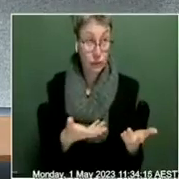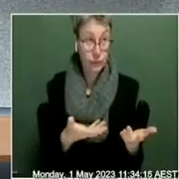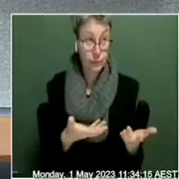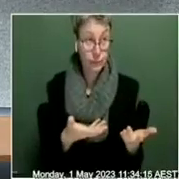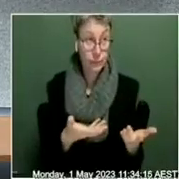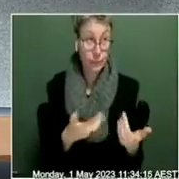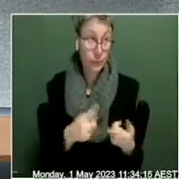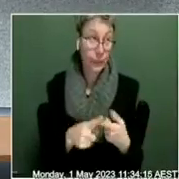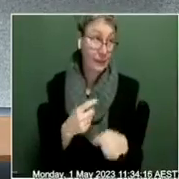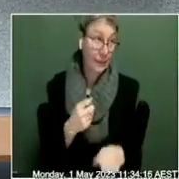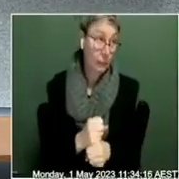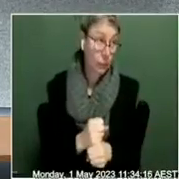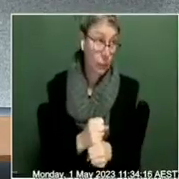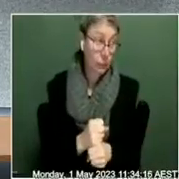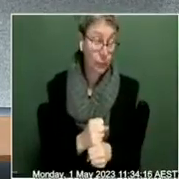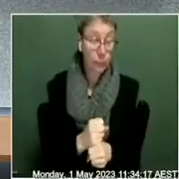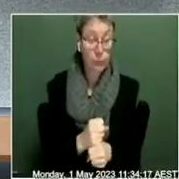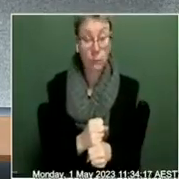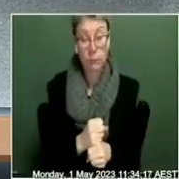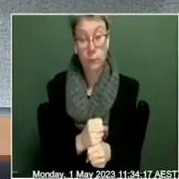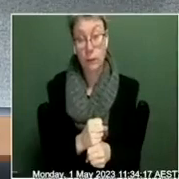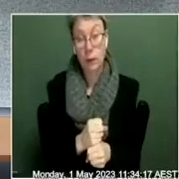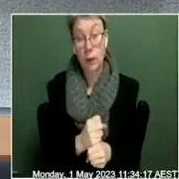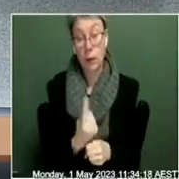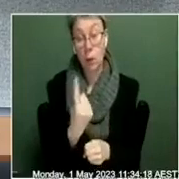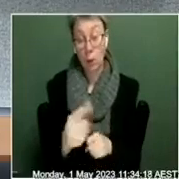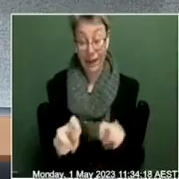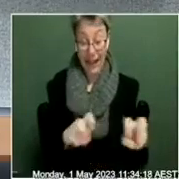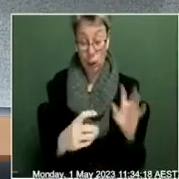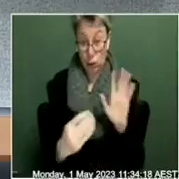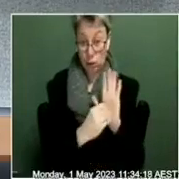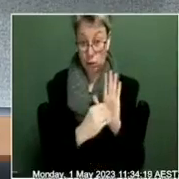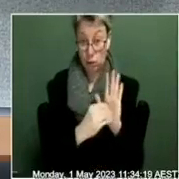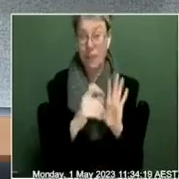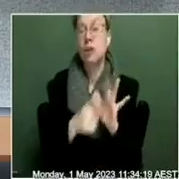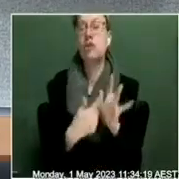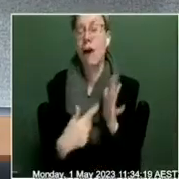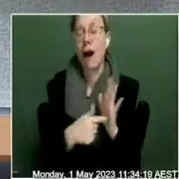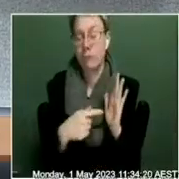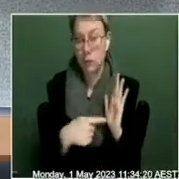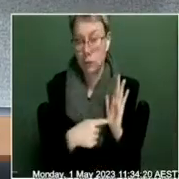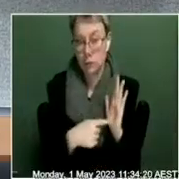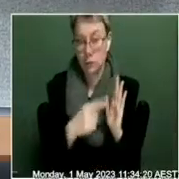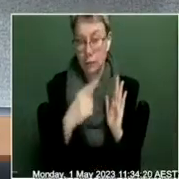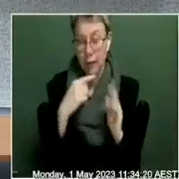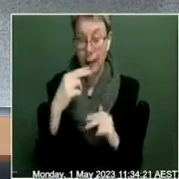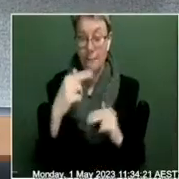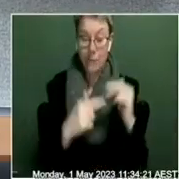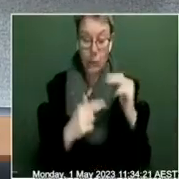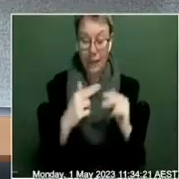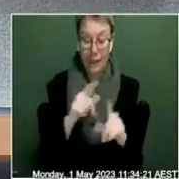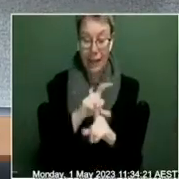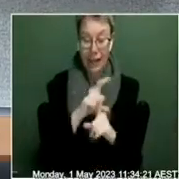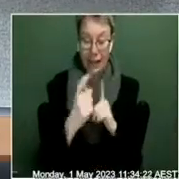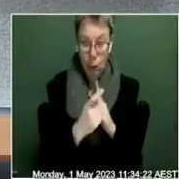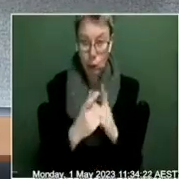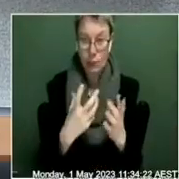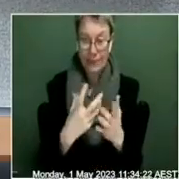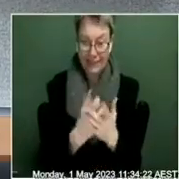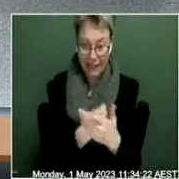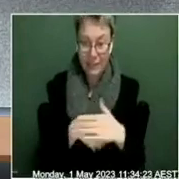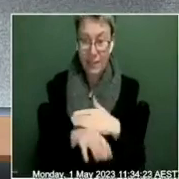cultural safety in the universal health service system. And so the idea would be that we would be asking CEOs